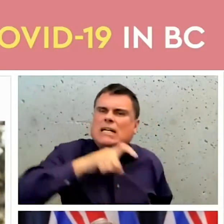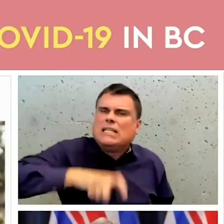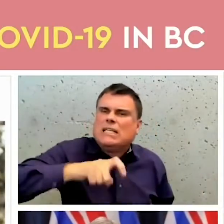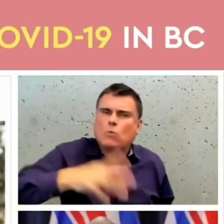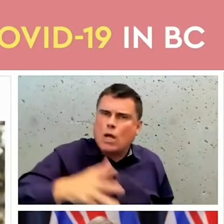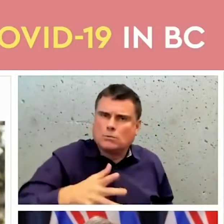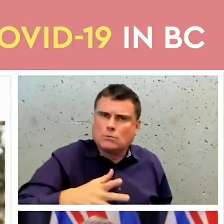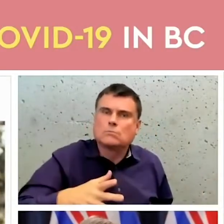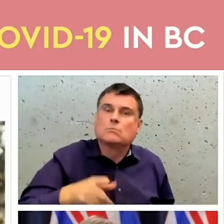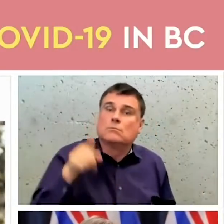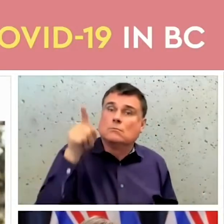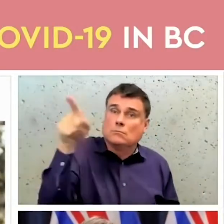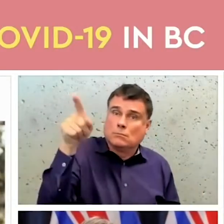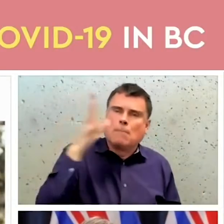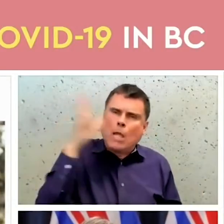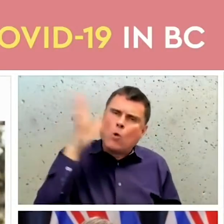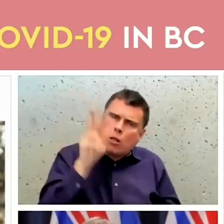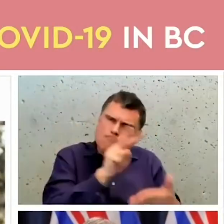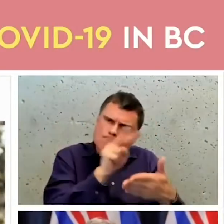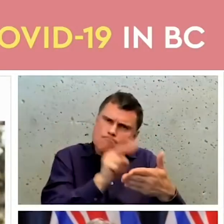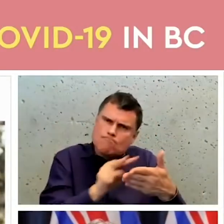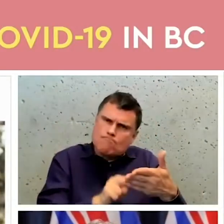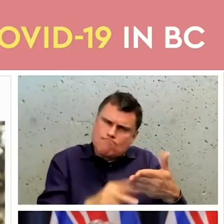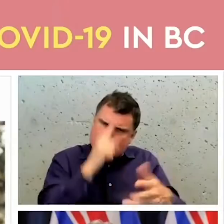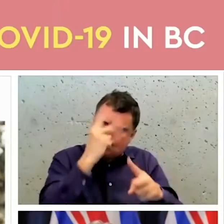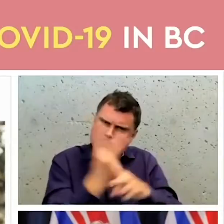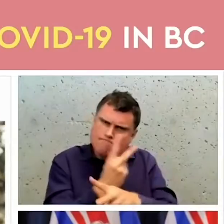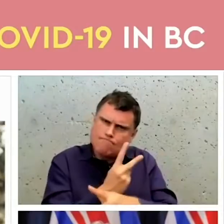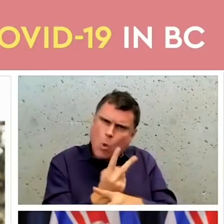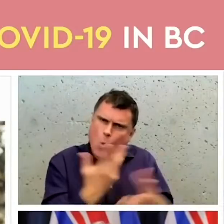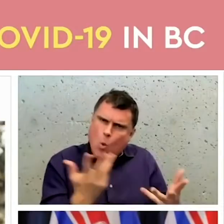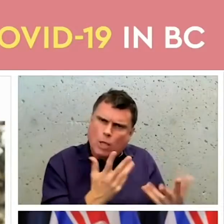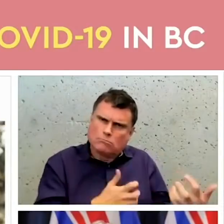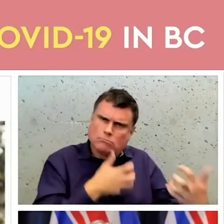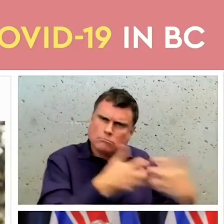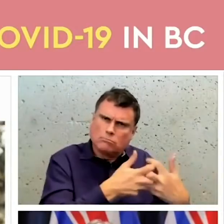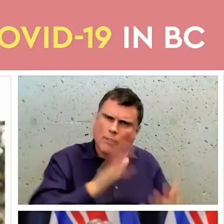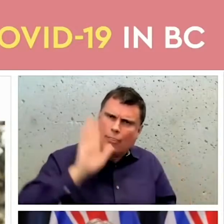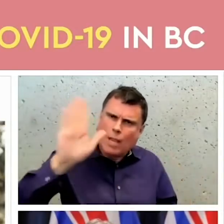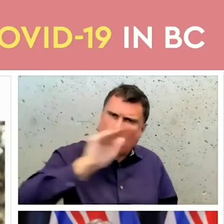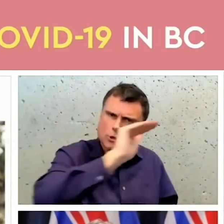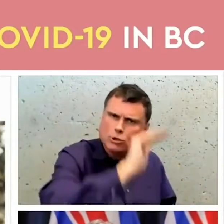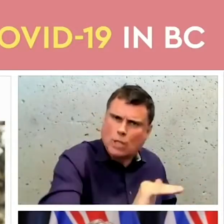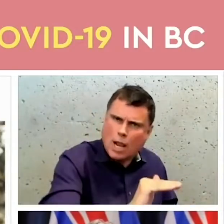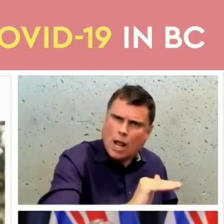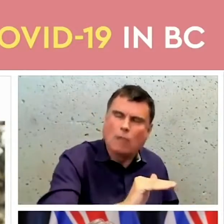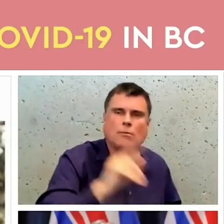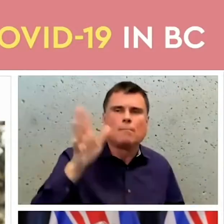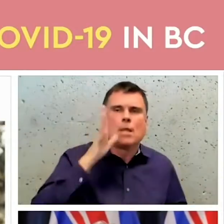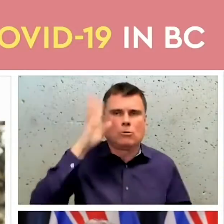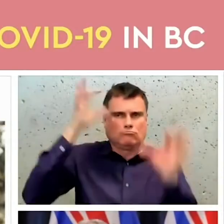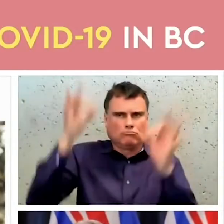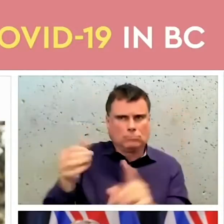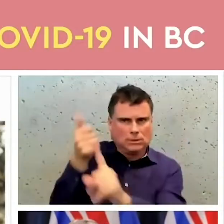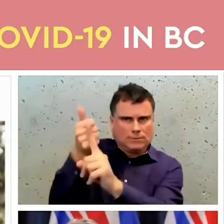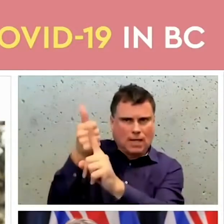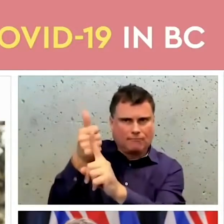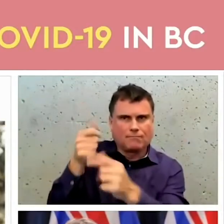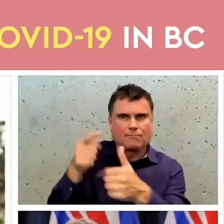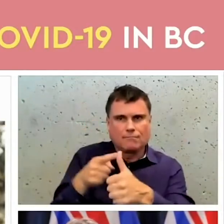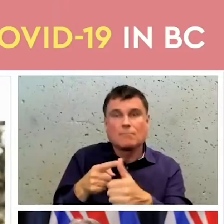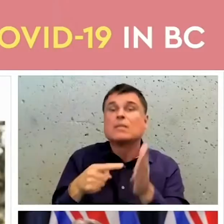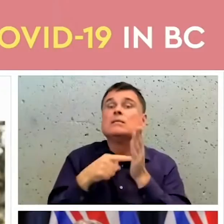right decision and make sure that vaccination experience is a good one. So they want information about, how and